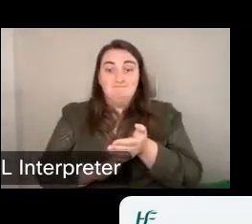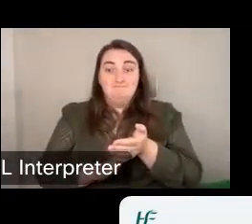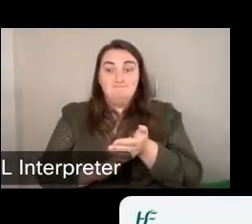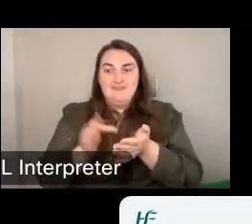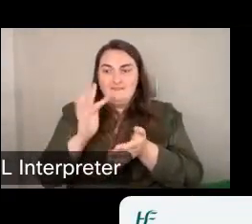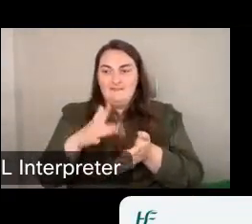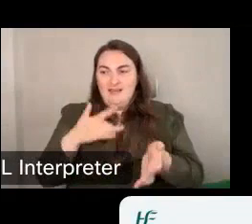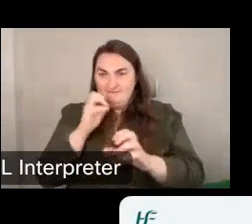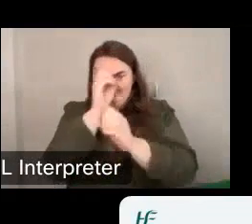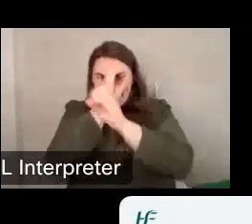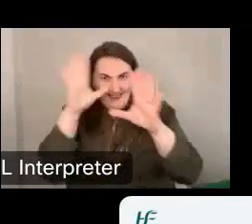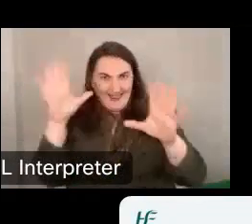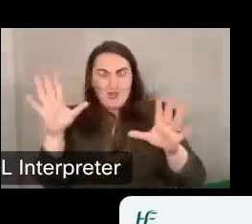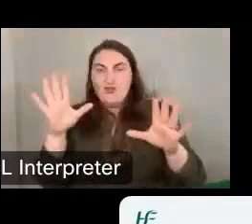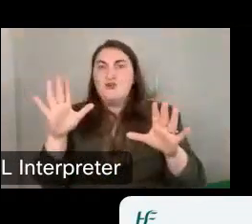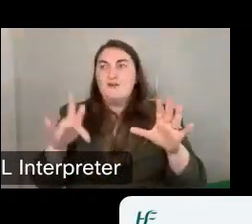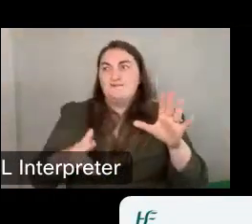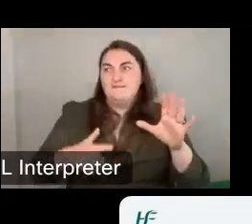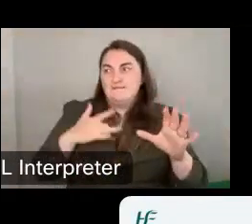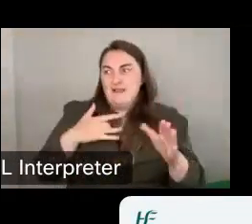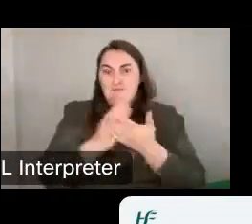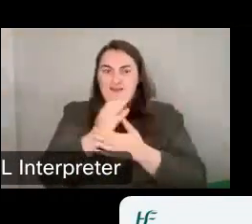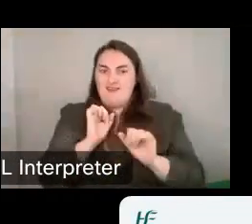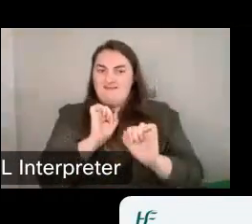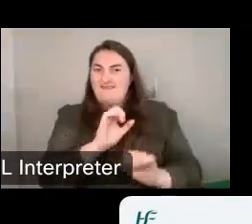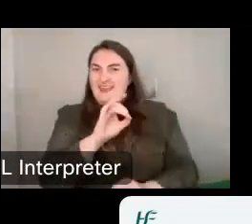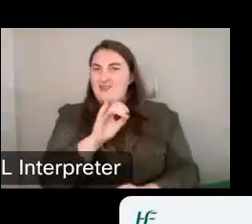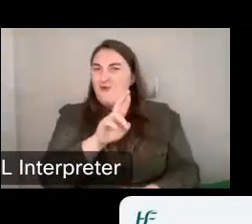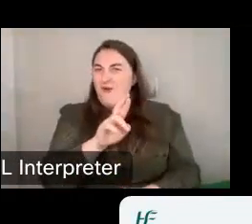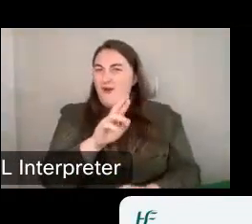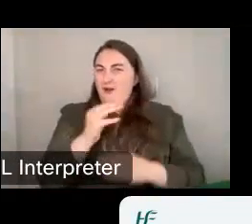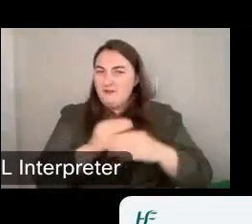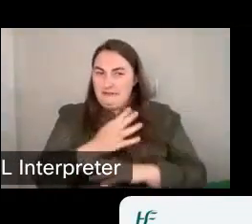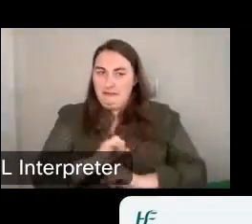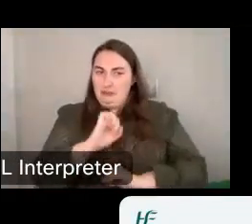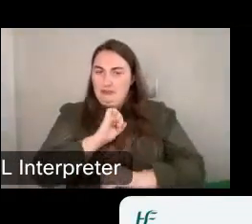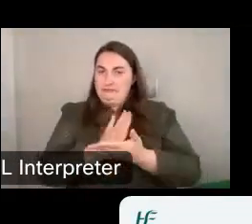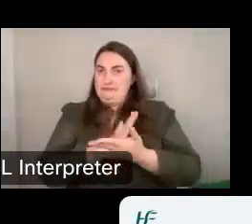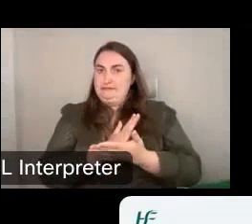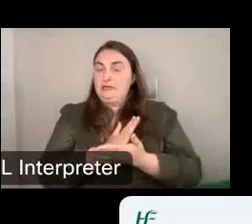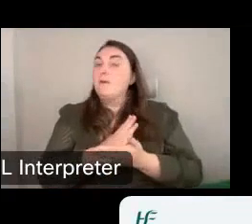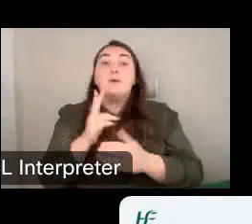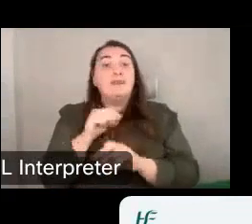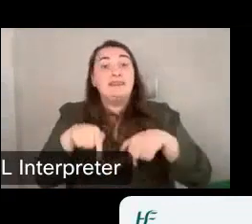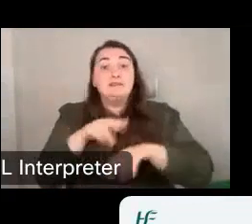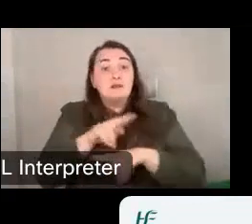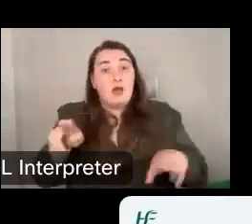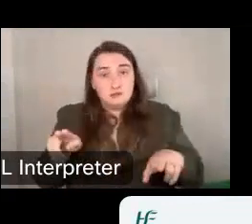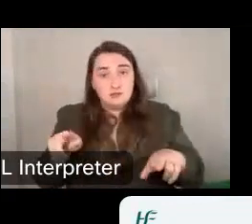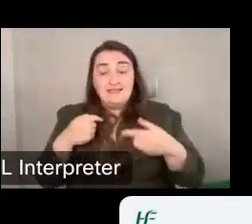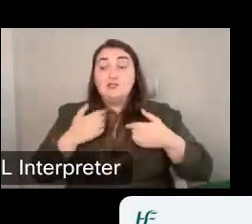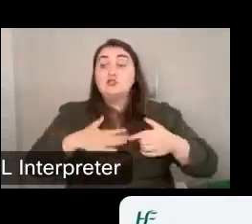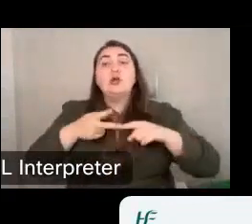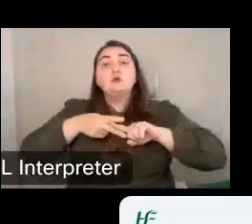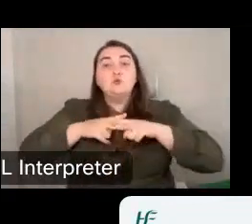might think that it's part of some, for example, a HR process that they're unsure about moving into, and it's not. It's actually a tool to help